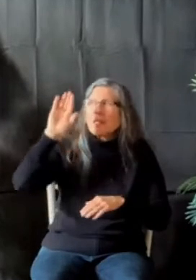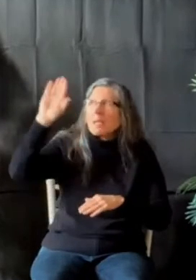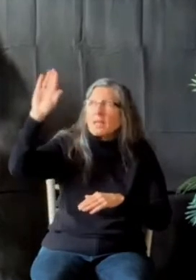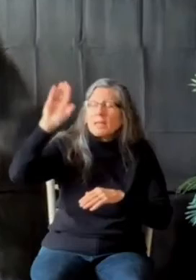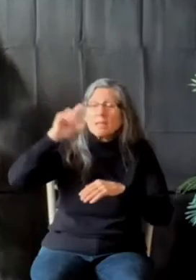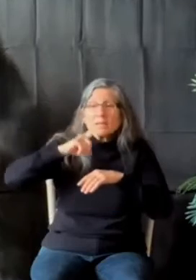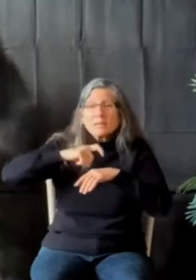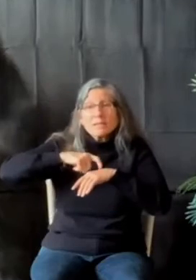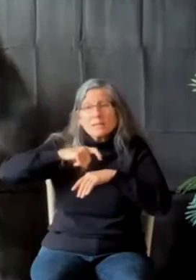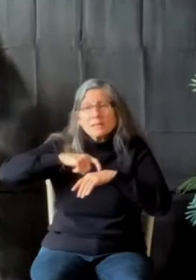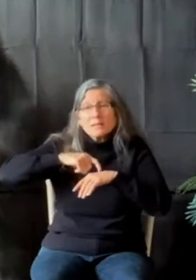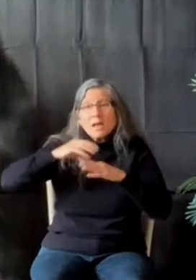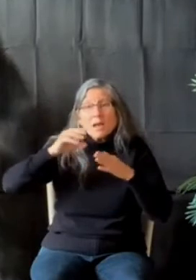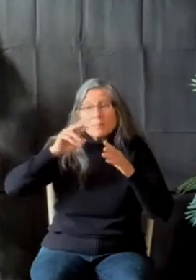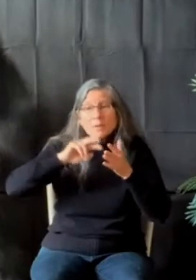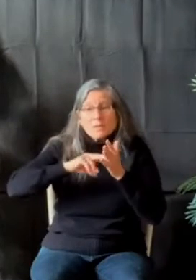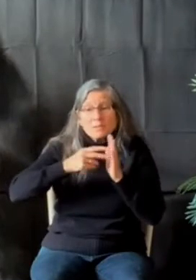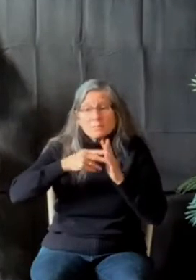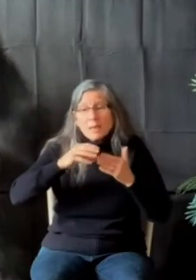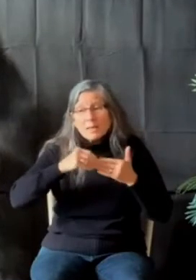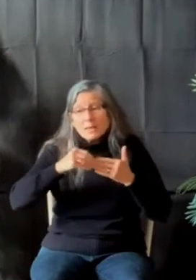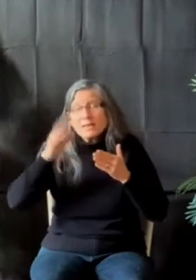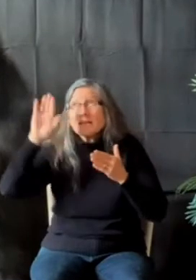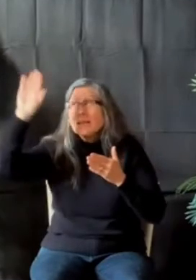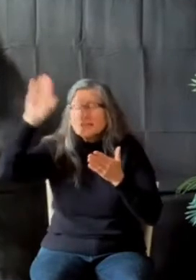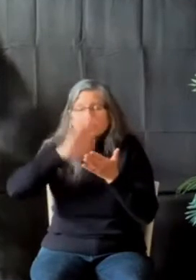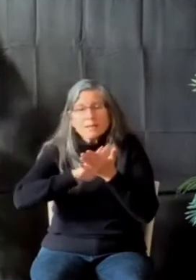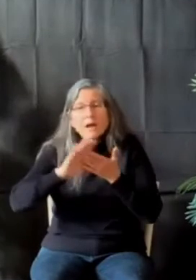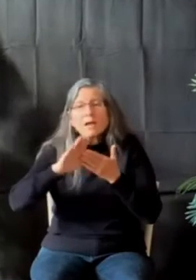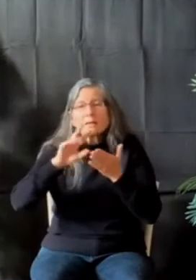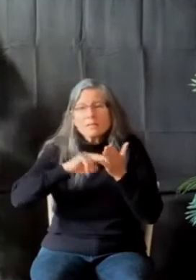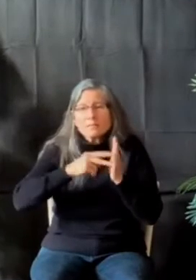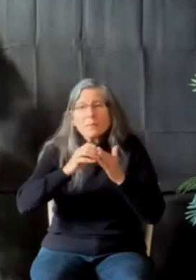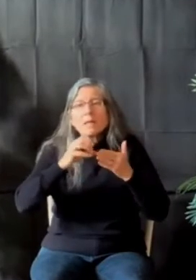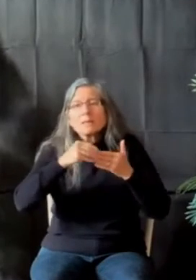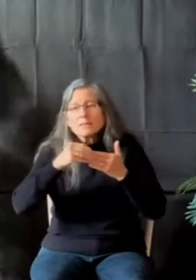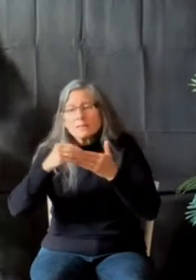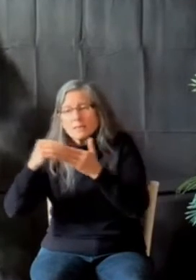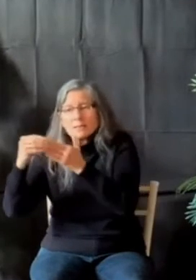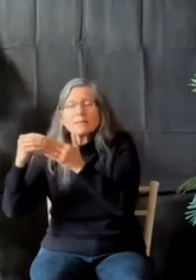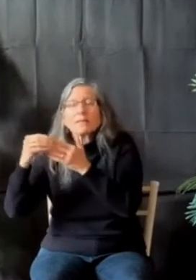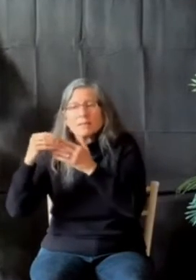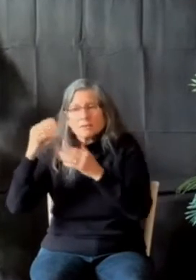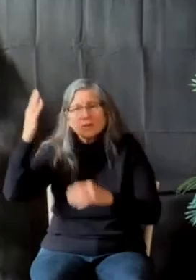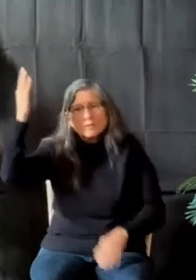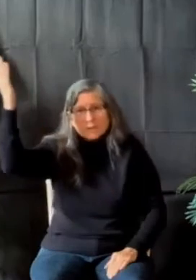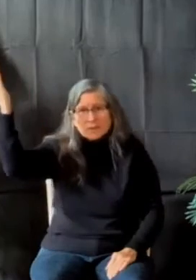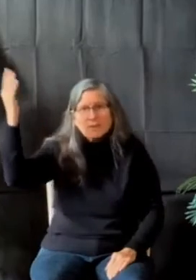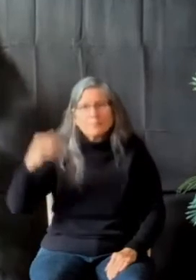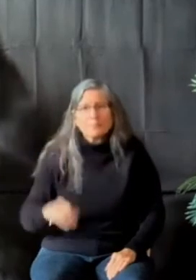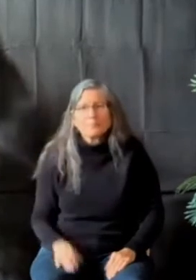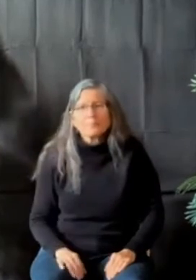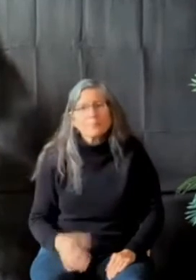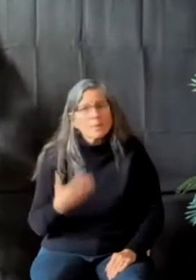meant to lead you to repentance. Wow, what a powerful statement.